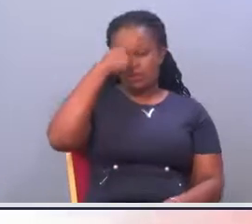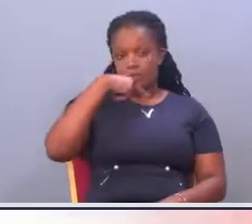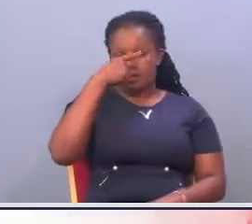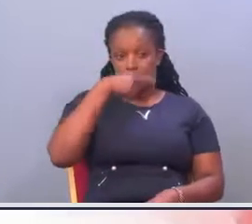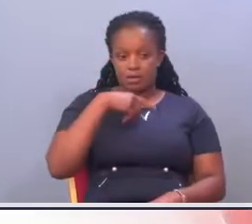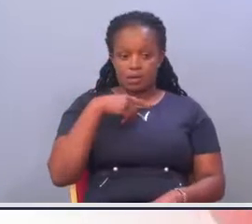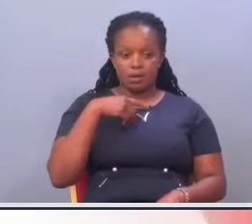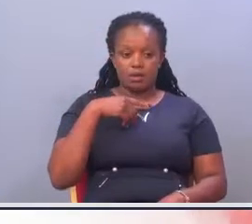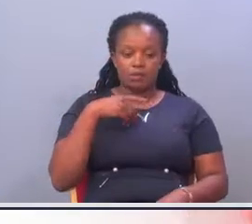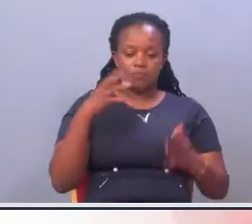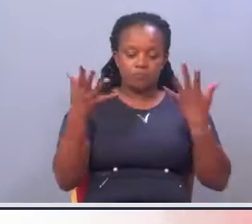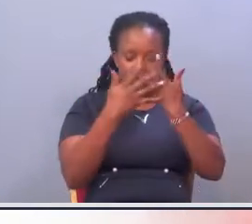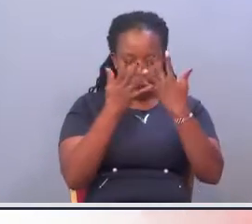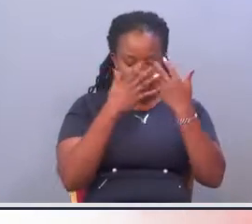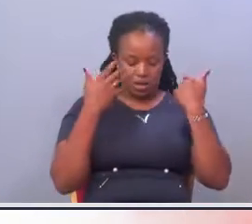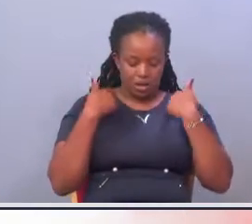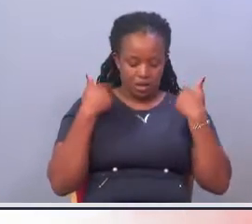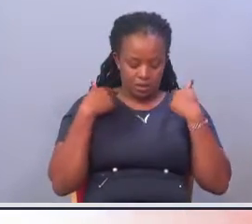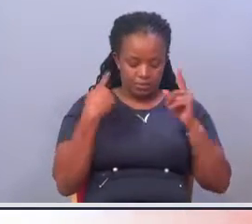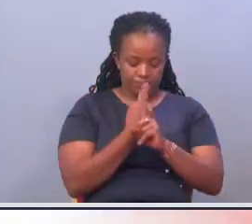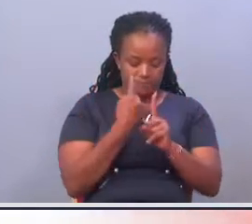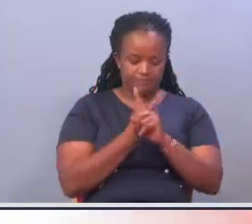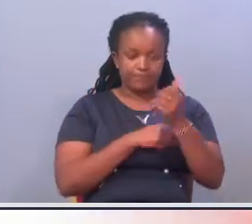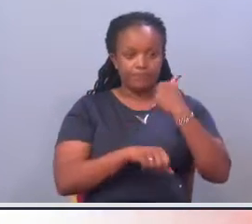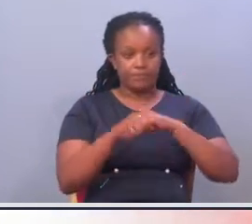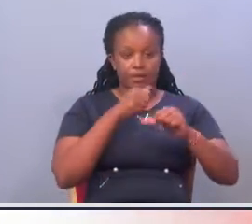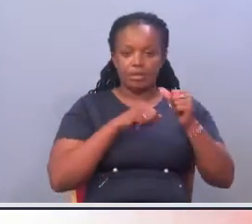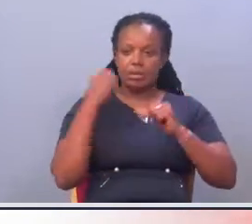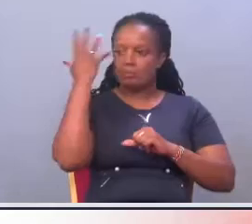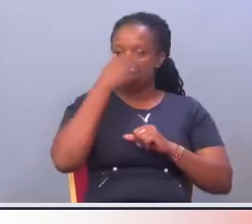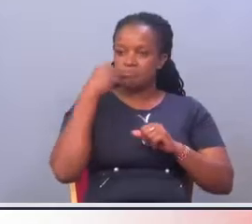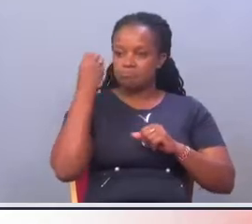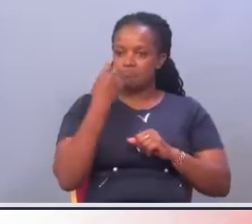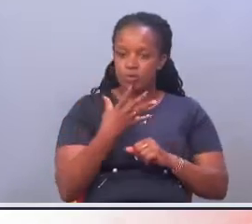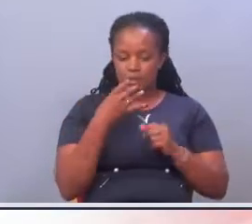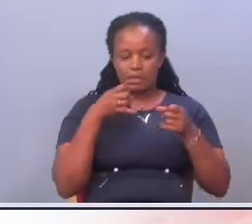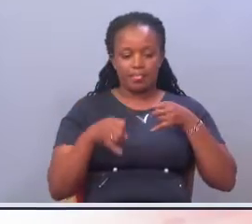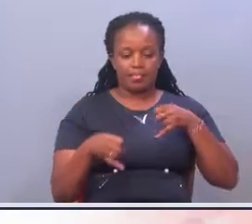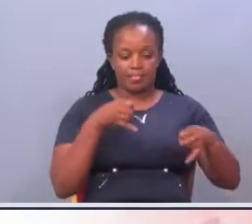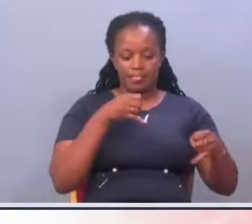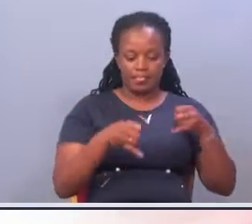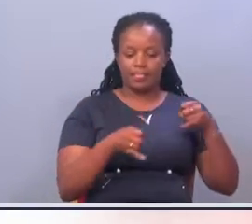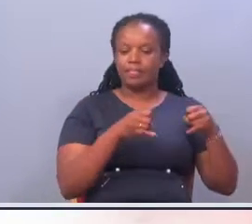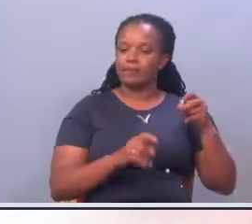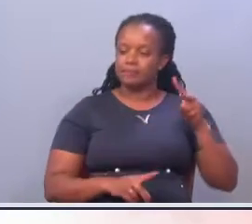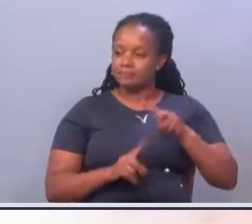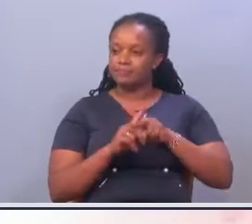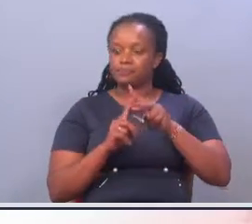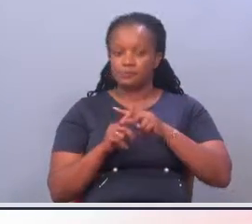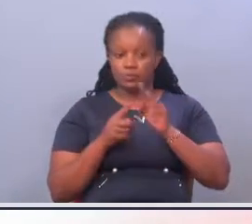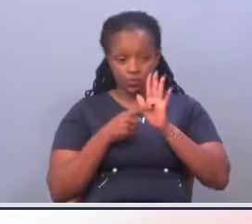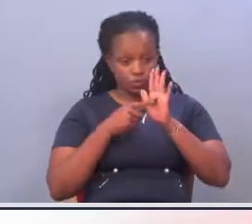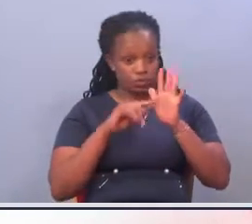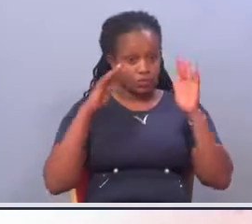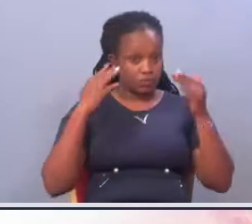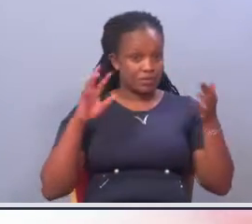with activities as inmates showcased their talent in a beauty contest. They came out in large numbers, all in a bid to show that they are ready